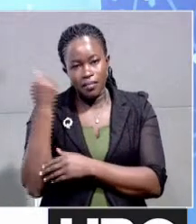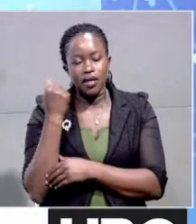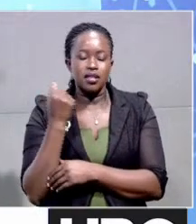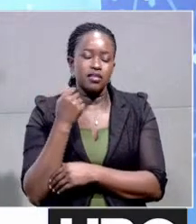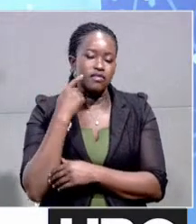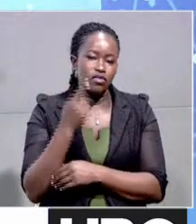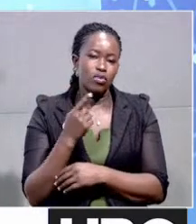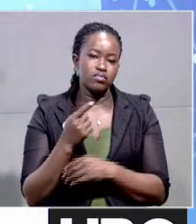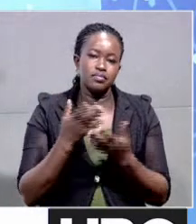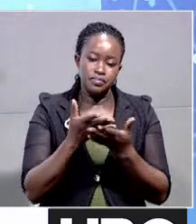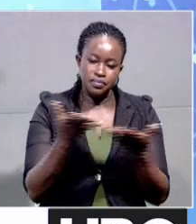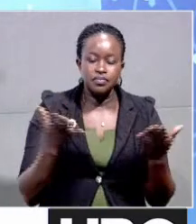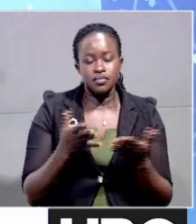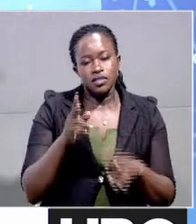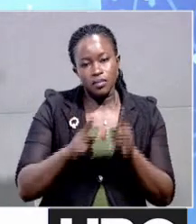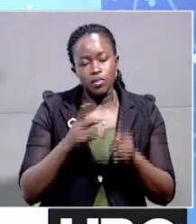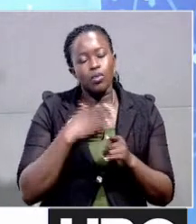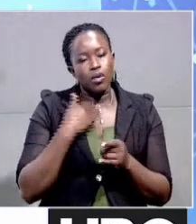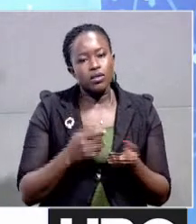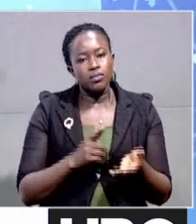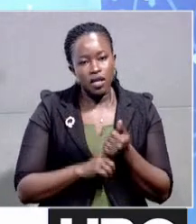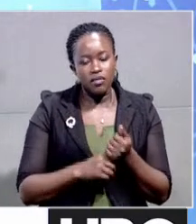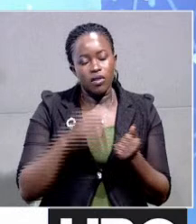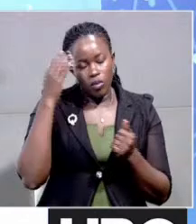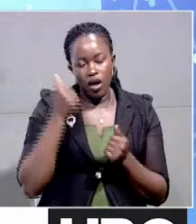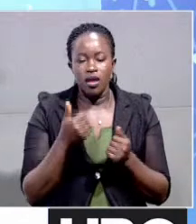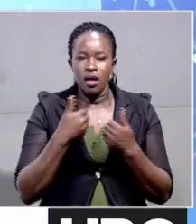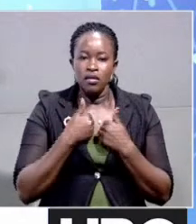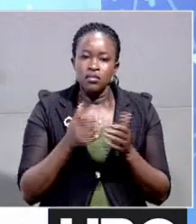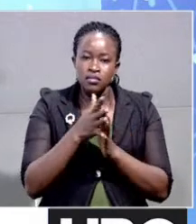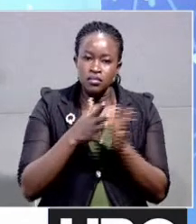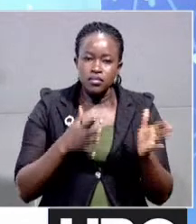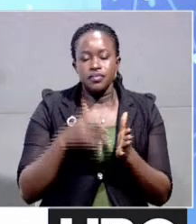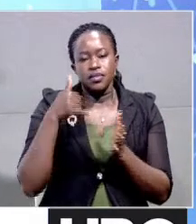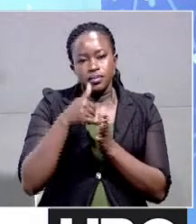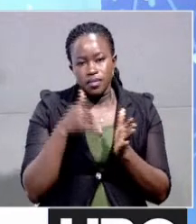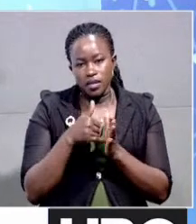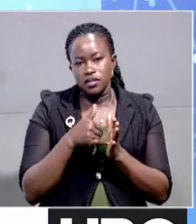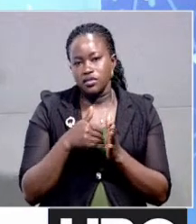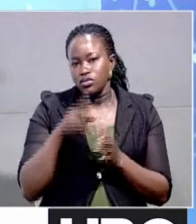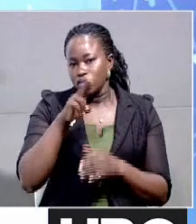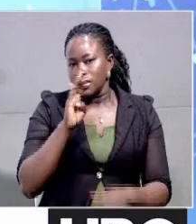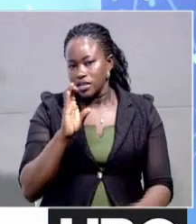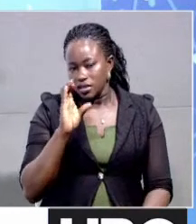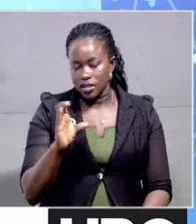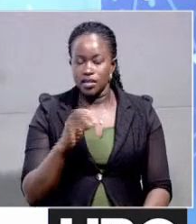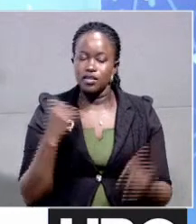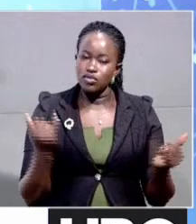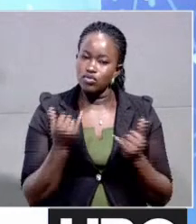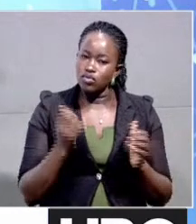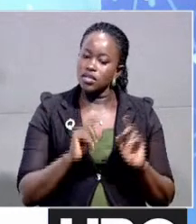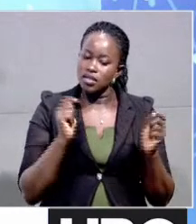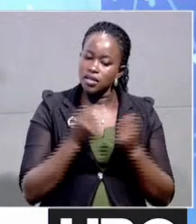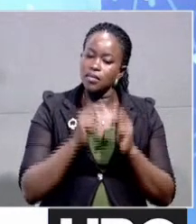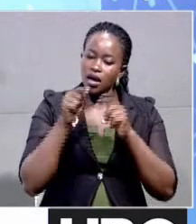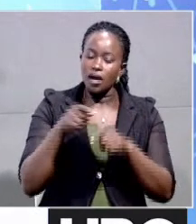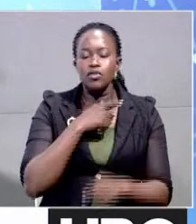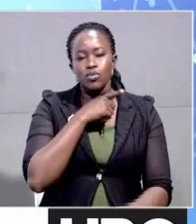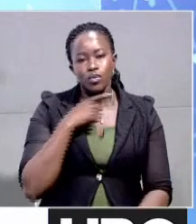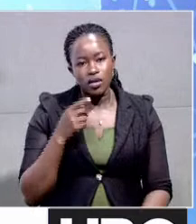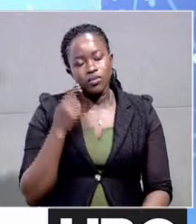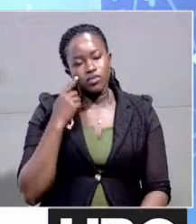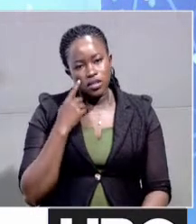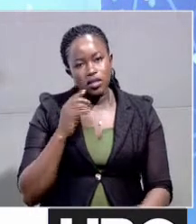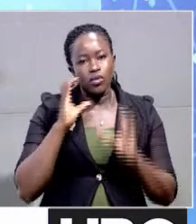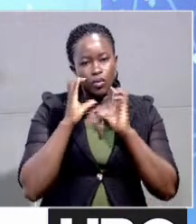intending beneficiaries for effective impact. UBC News crew was in Luweru to gauge the progress of the